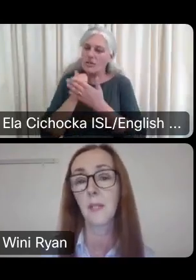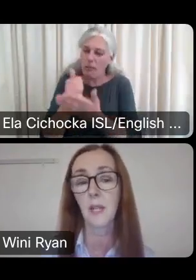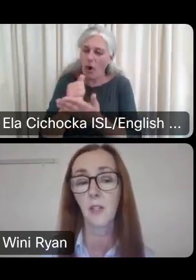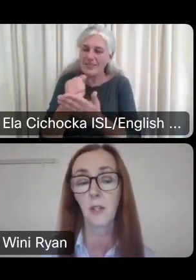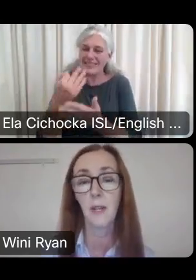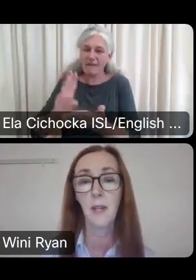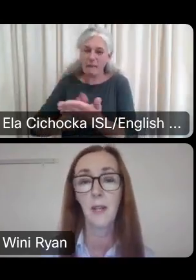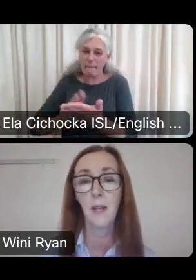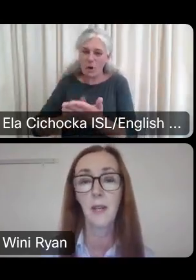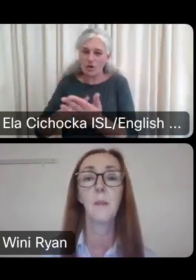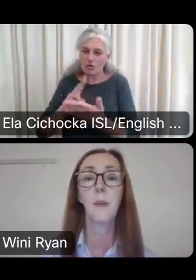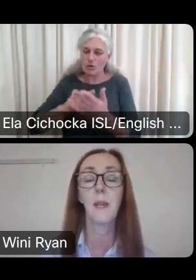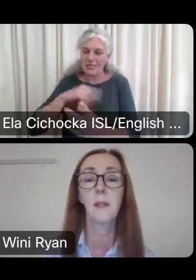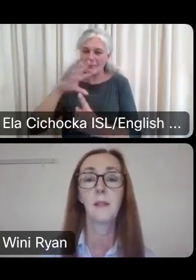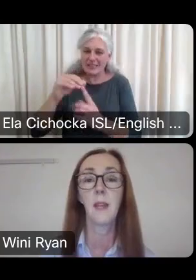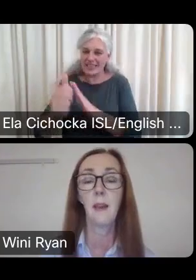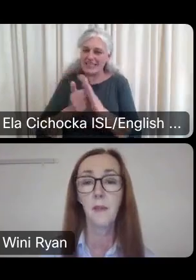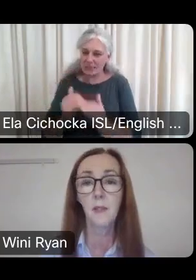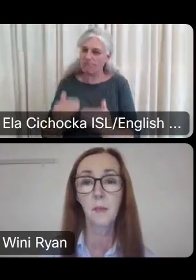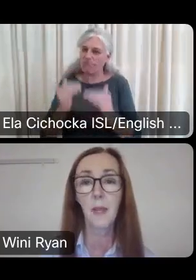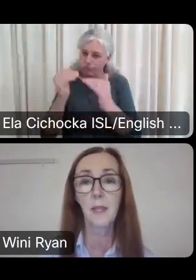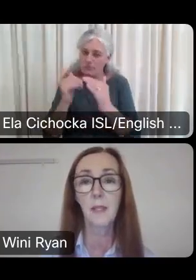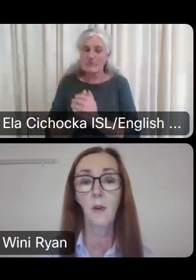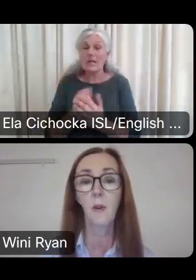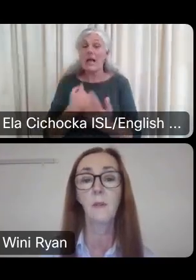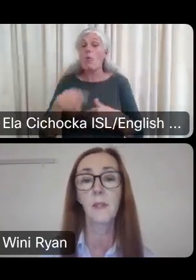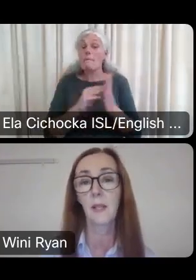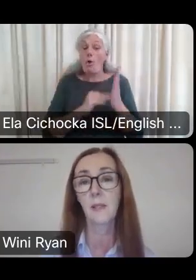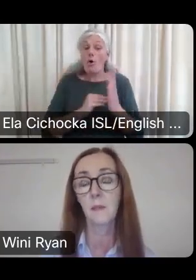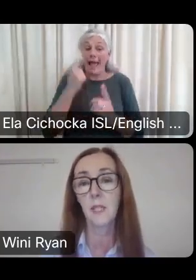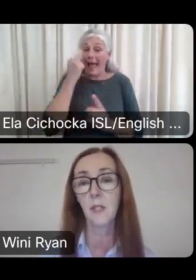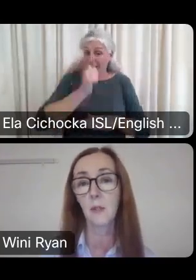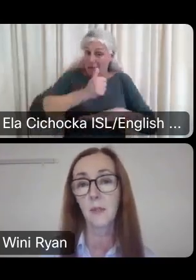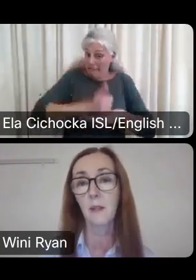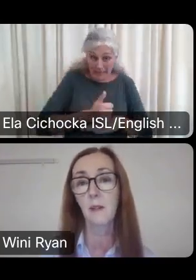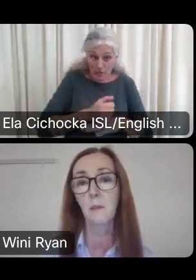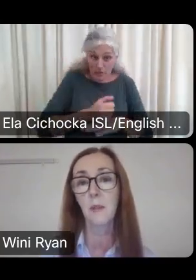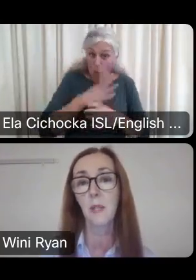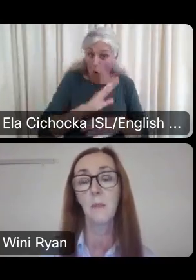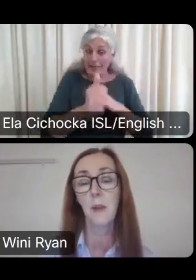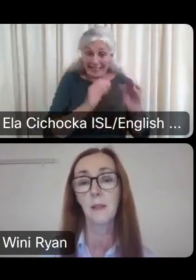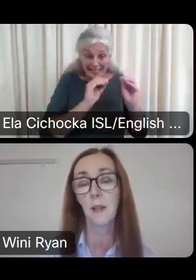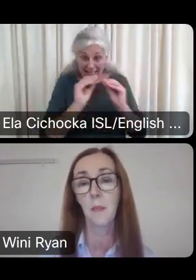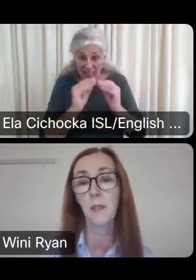with intention. Our program is evidence-based, so all of the skills that we teach and the materials we